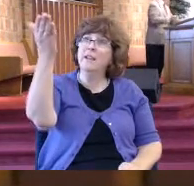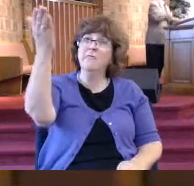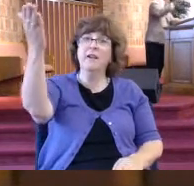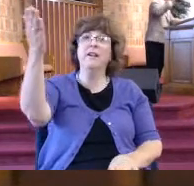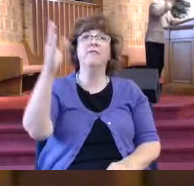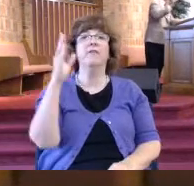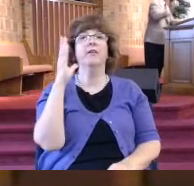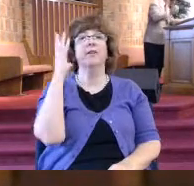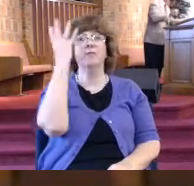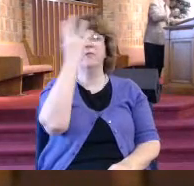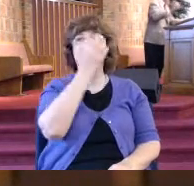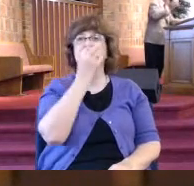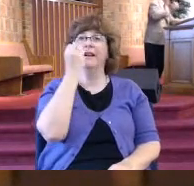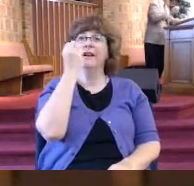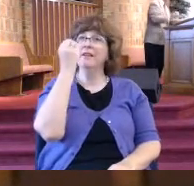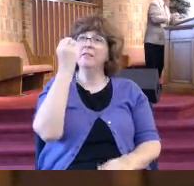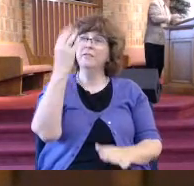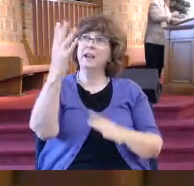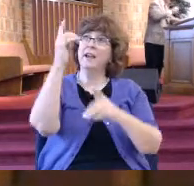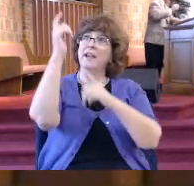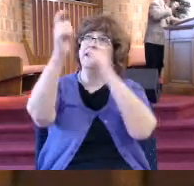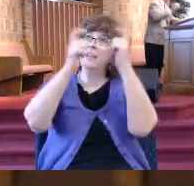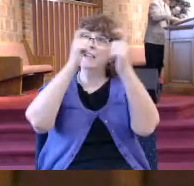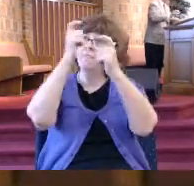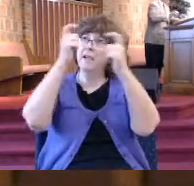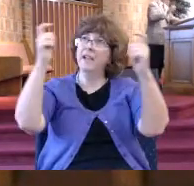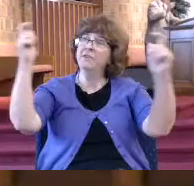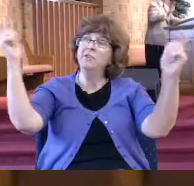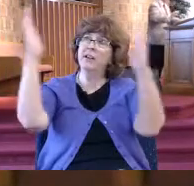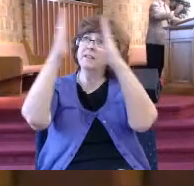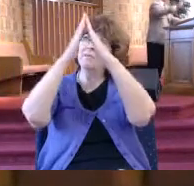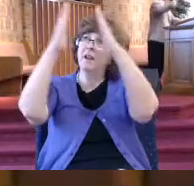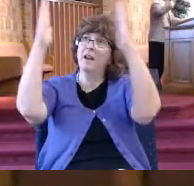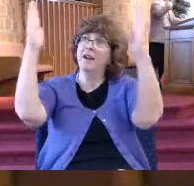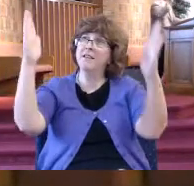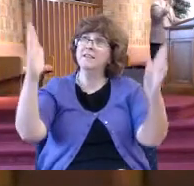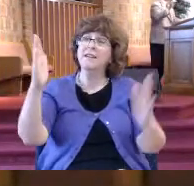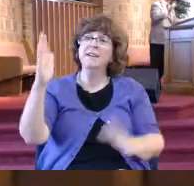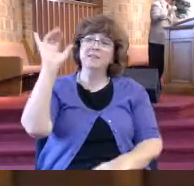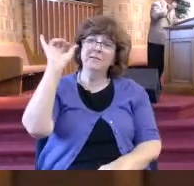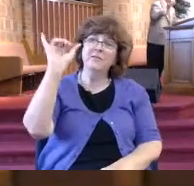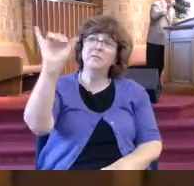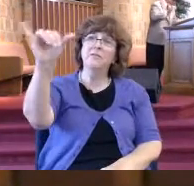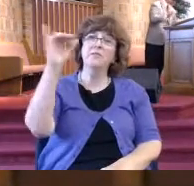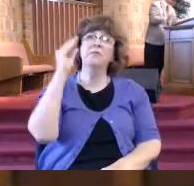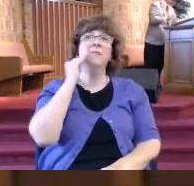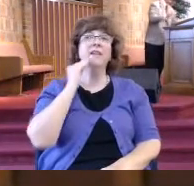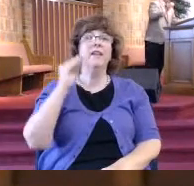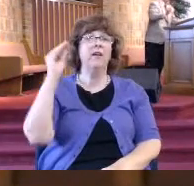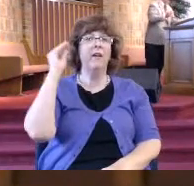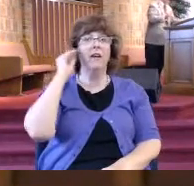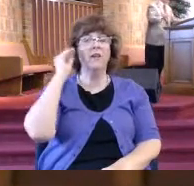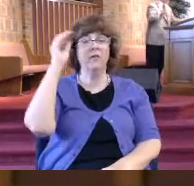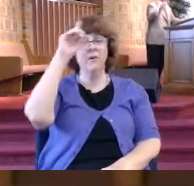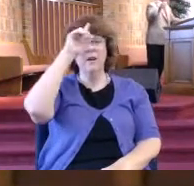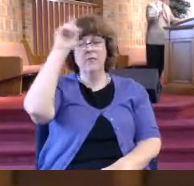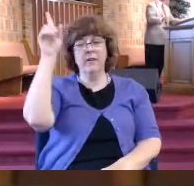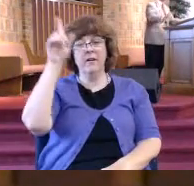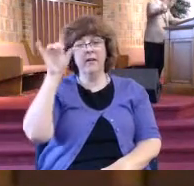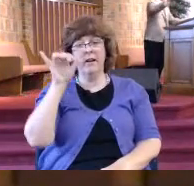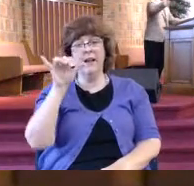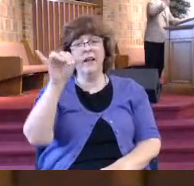rolling river, where shining mansions rise, soon will be our